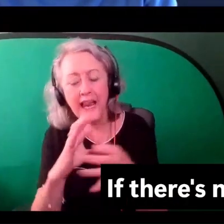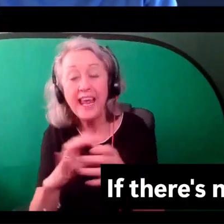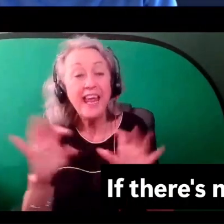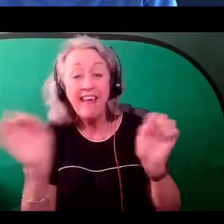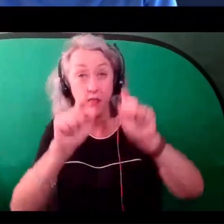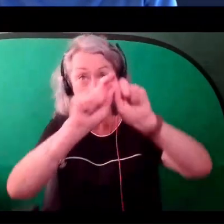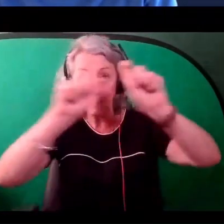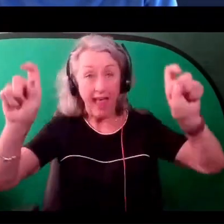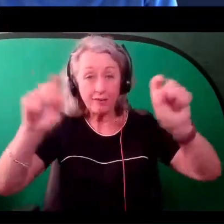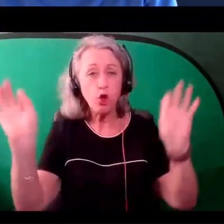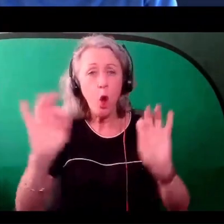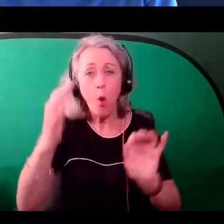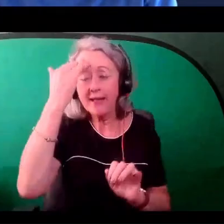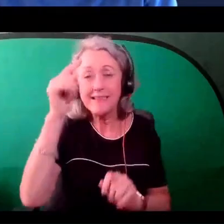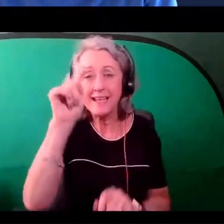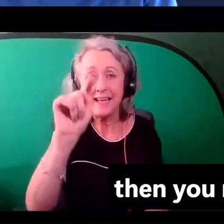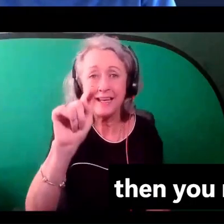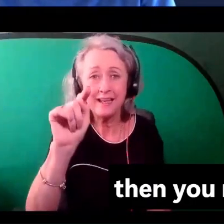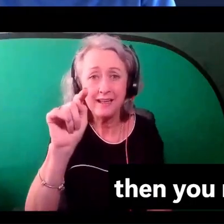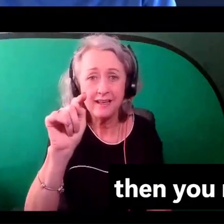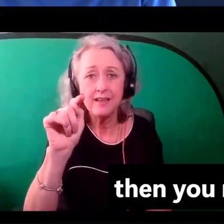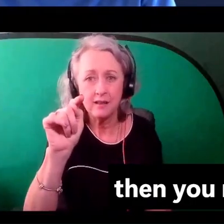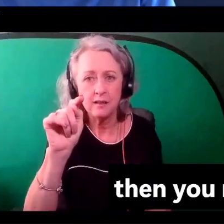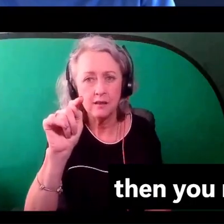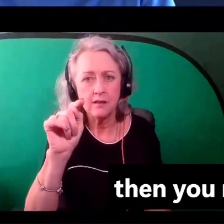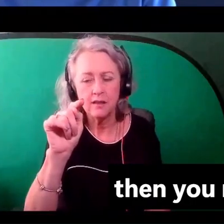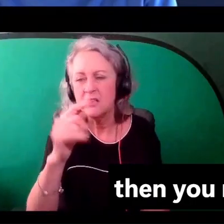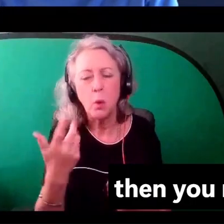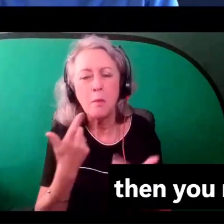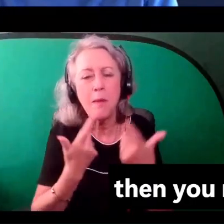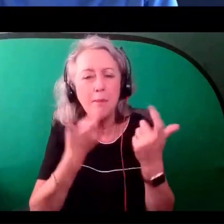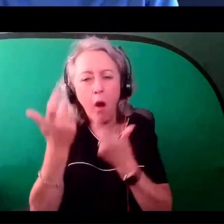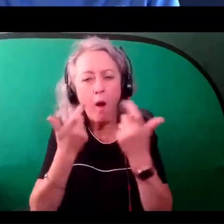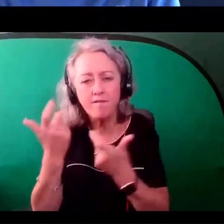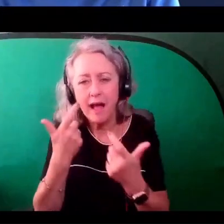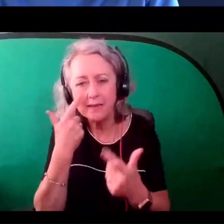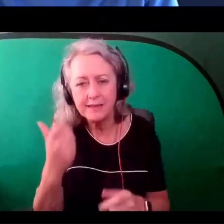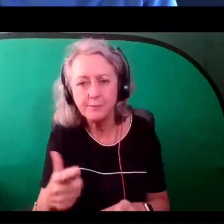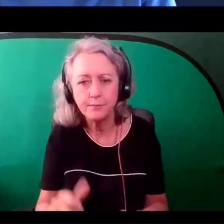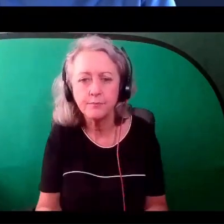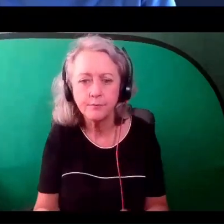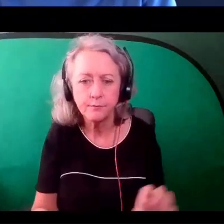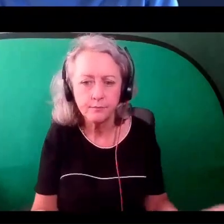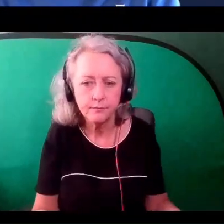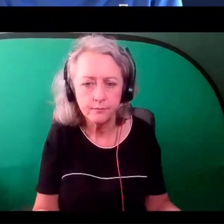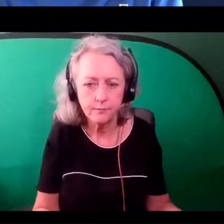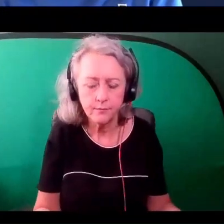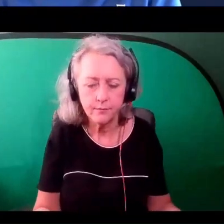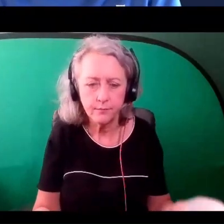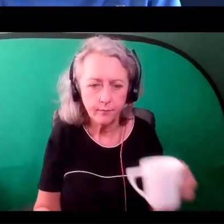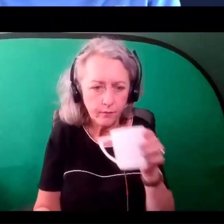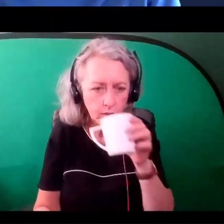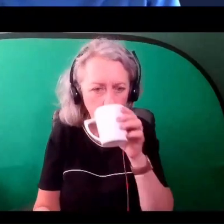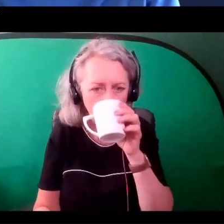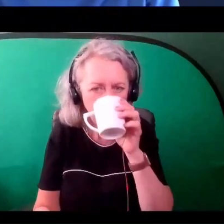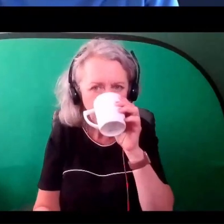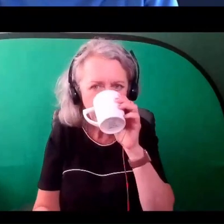on the page, then you might not find it. Right, with you. Okay.